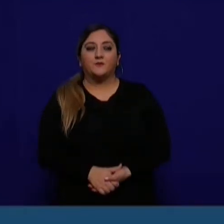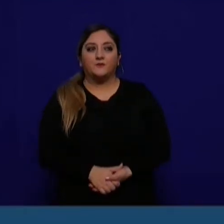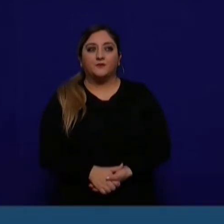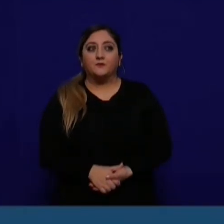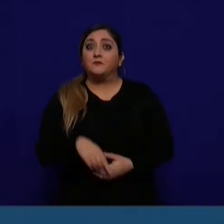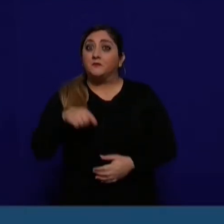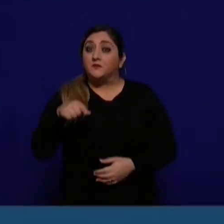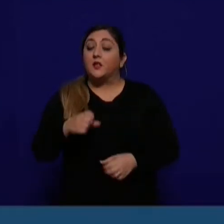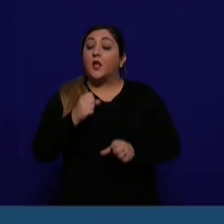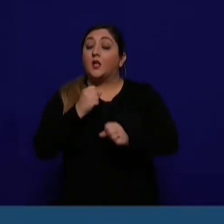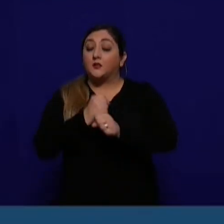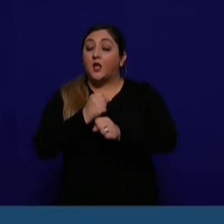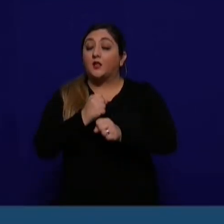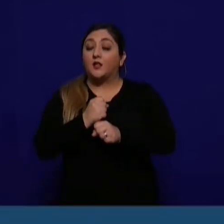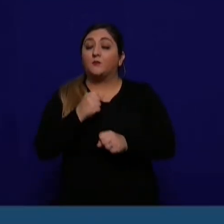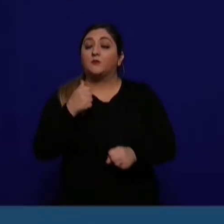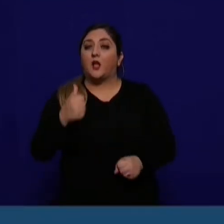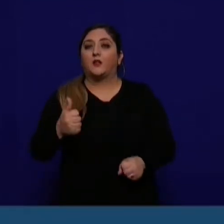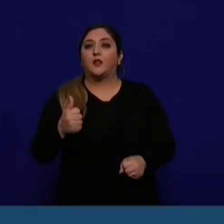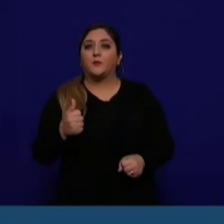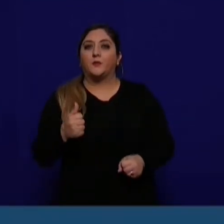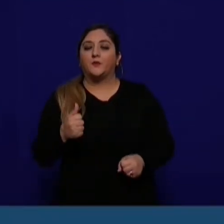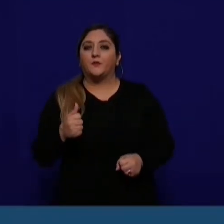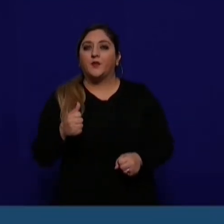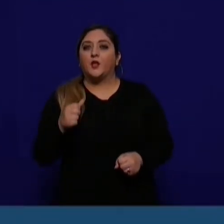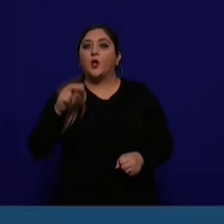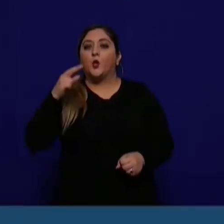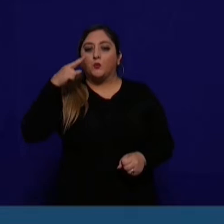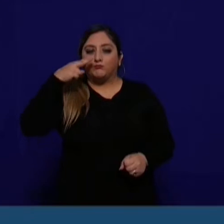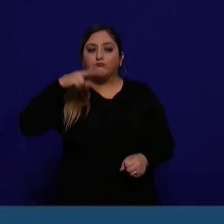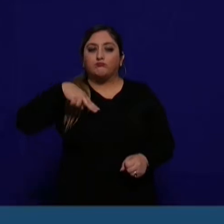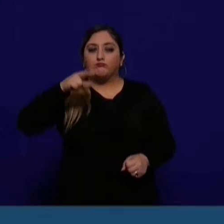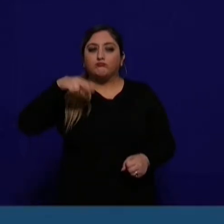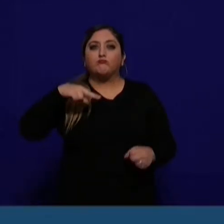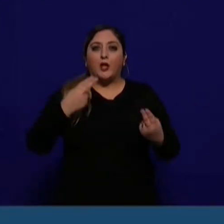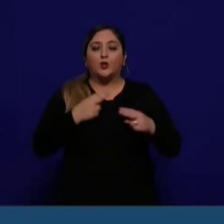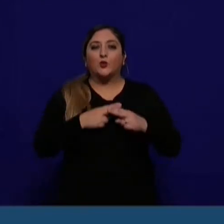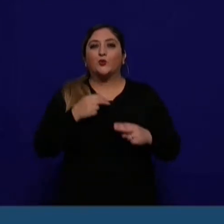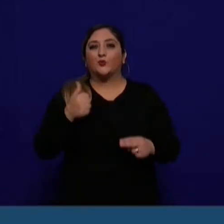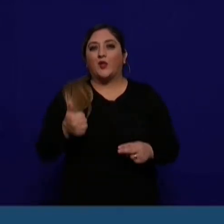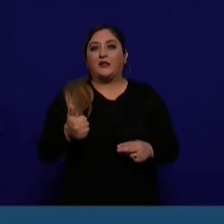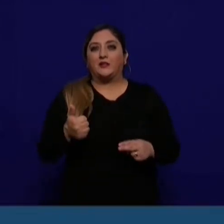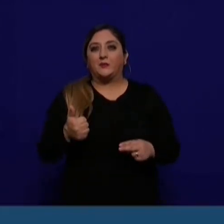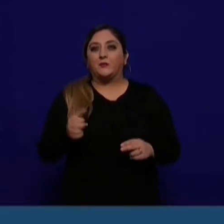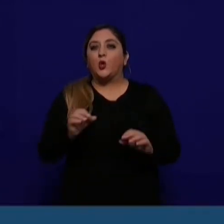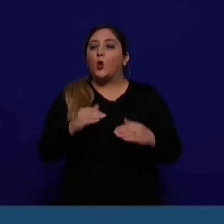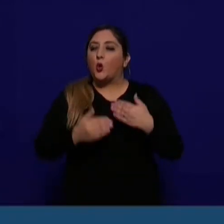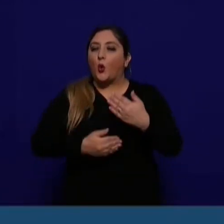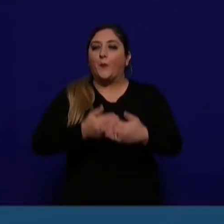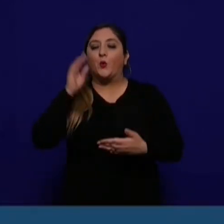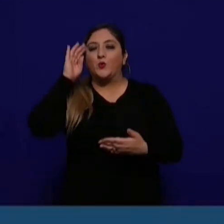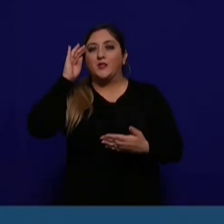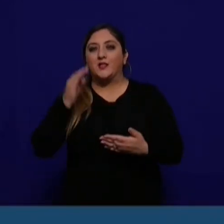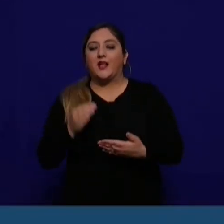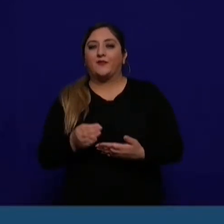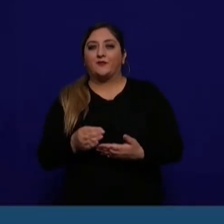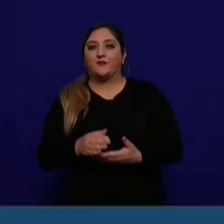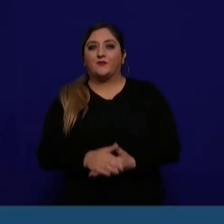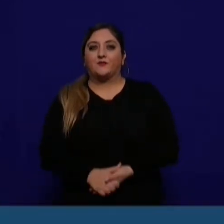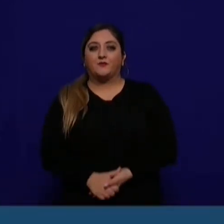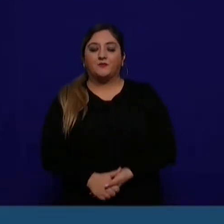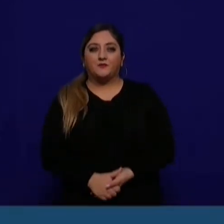mexa tajjeb ħafna programm u qegħdin ukoll navalwaw is-sitwazzjoni u għaddejjin tajjeb ukoll fuq dawn il-każijiet li